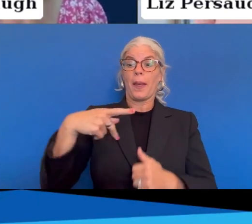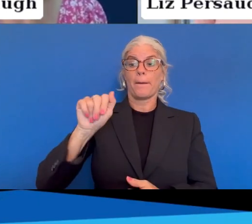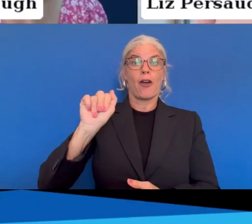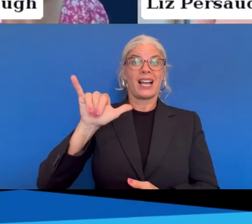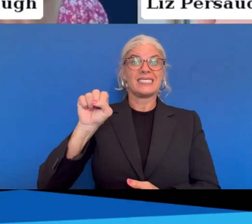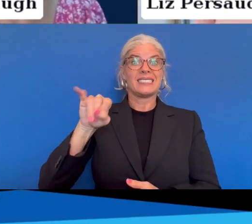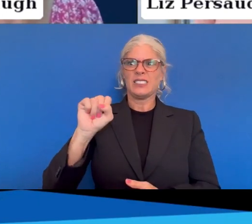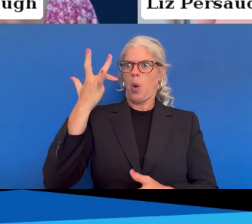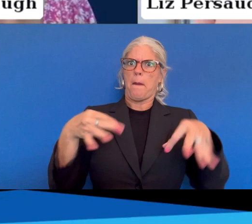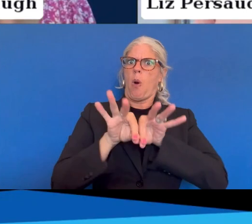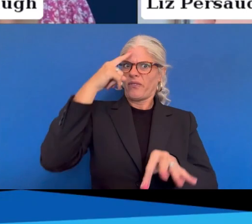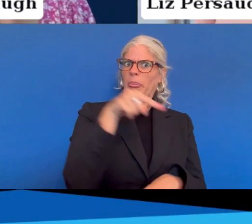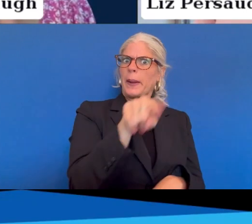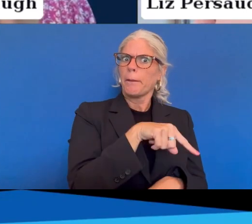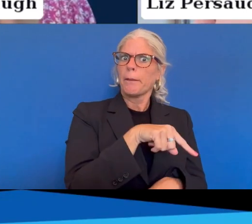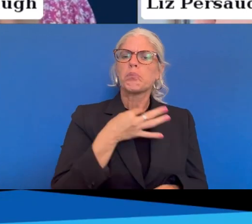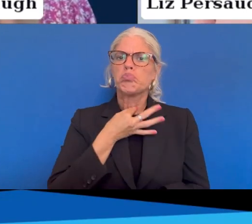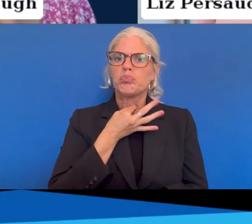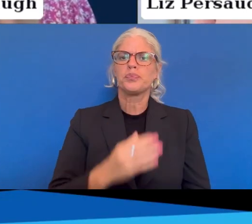are living with paralysis?